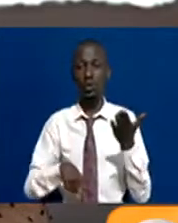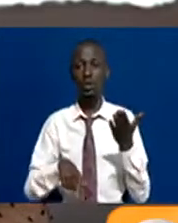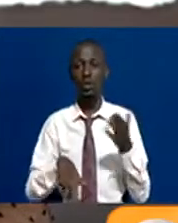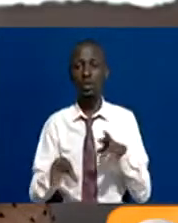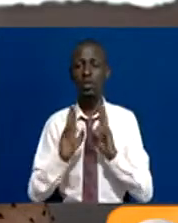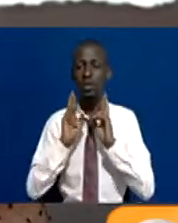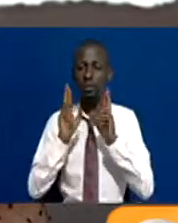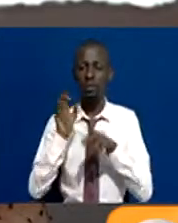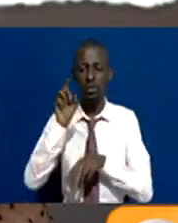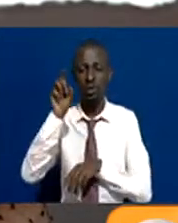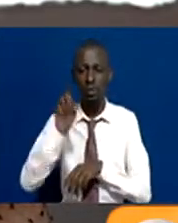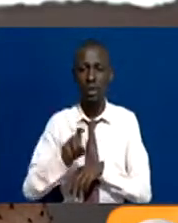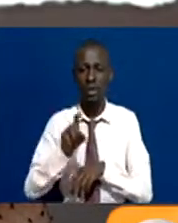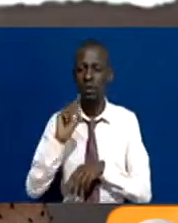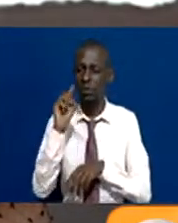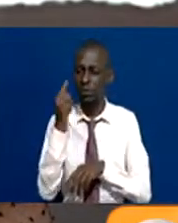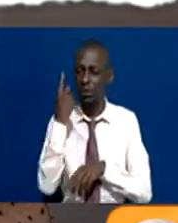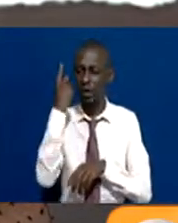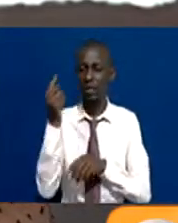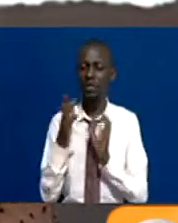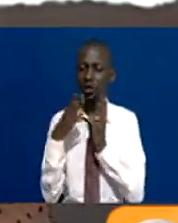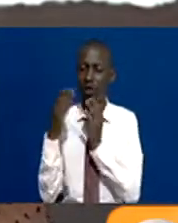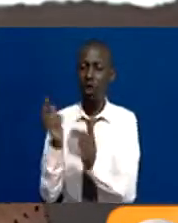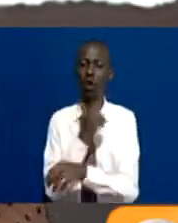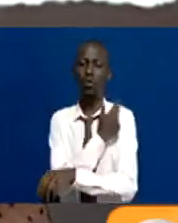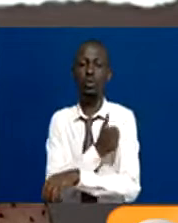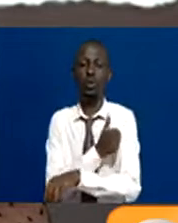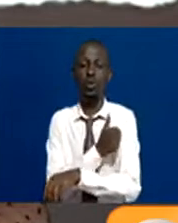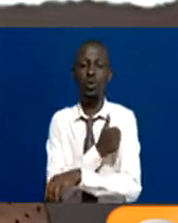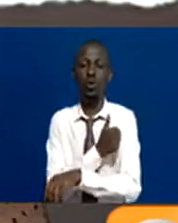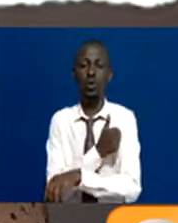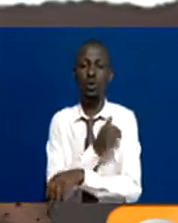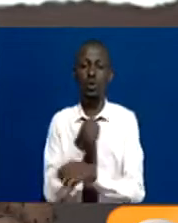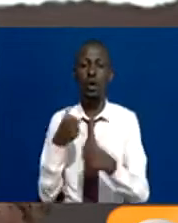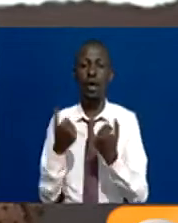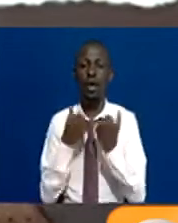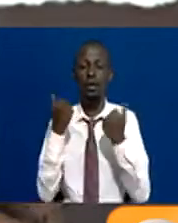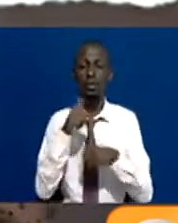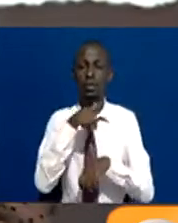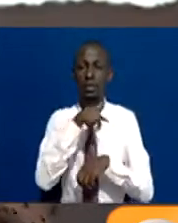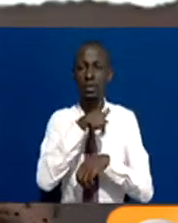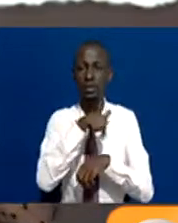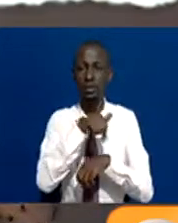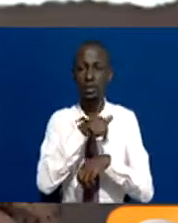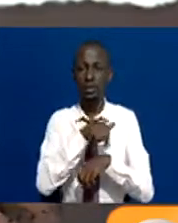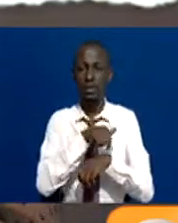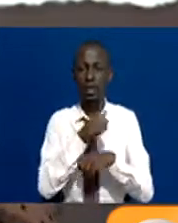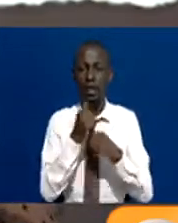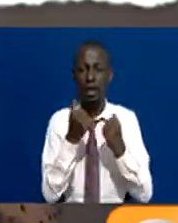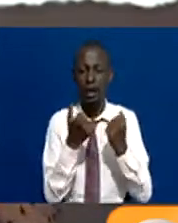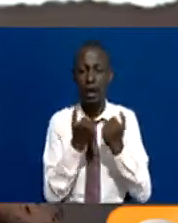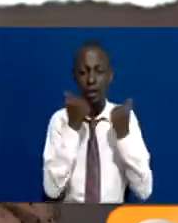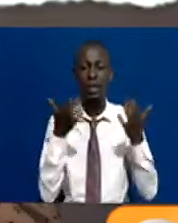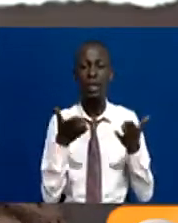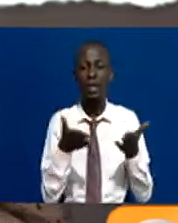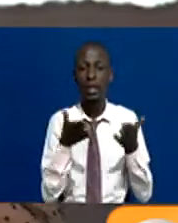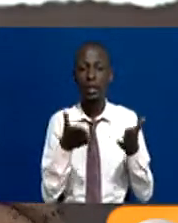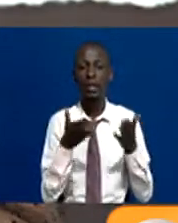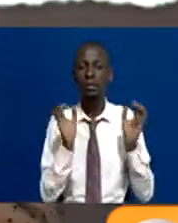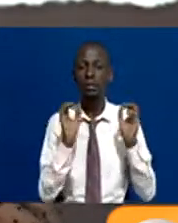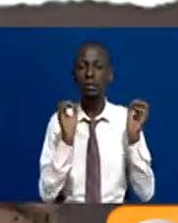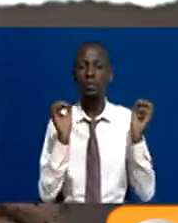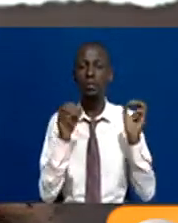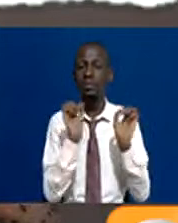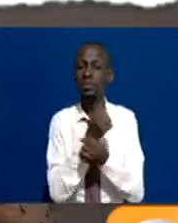you should get to a hospital immediately. Immediately it's safe to, of course not when it has just happened because he won't let you and you'll probably